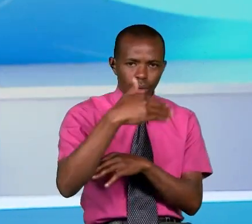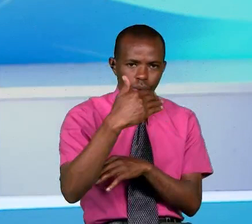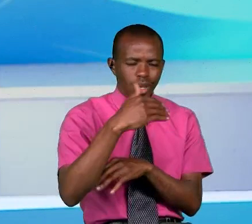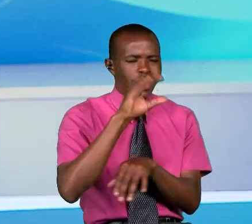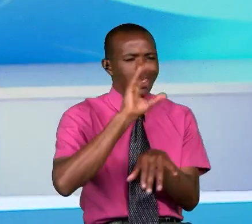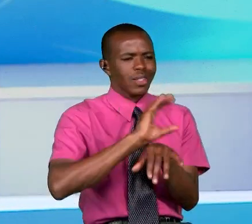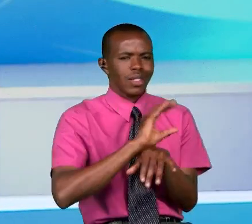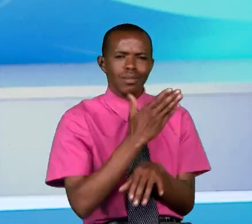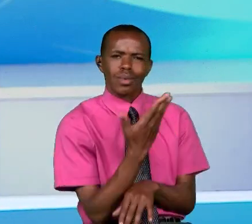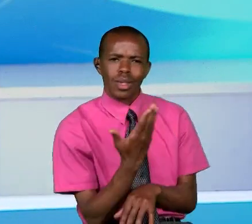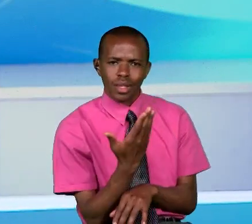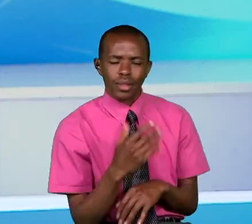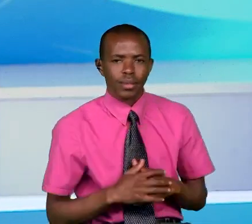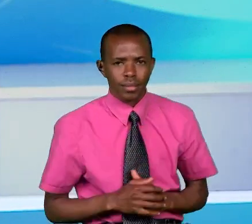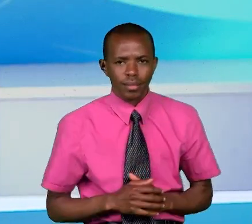Where has the church been?